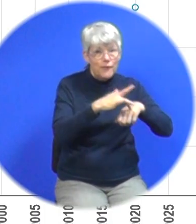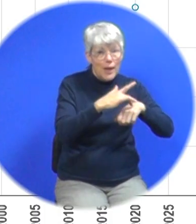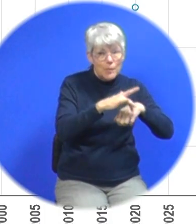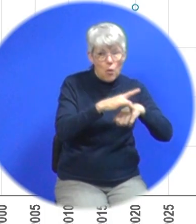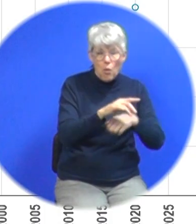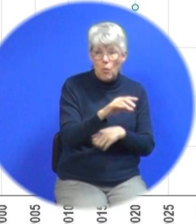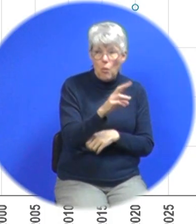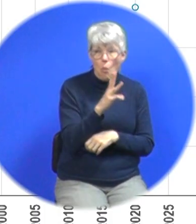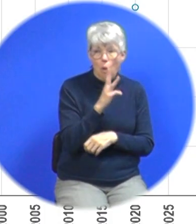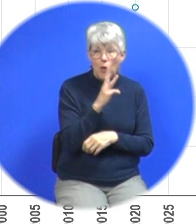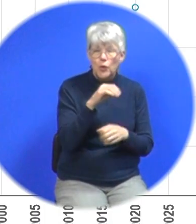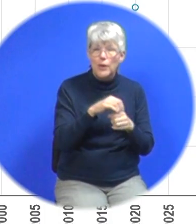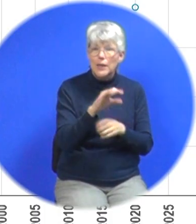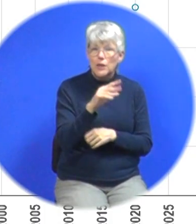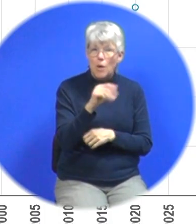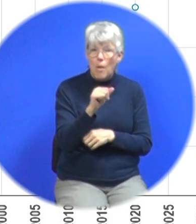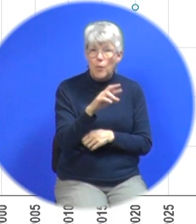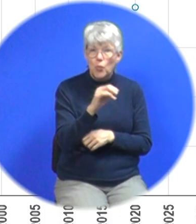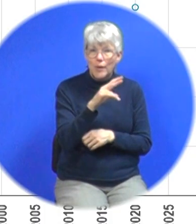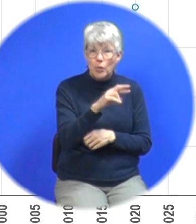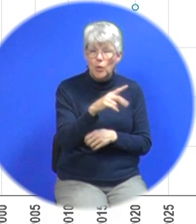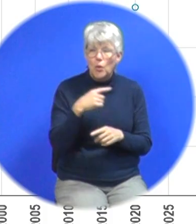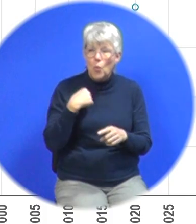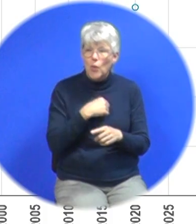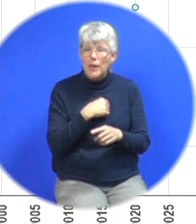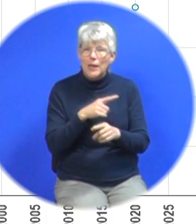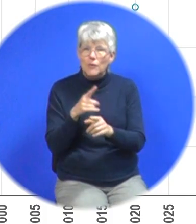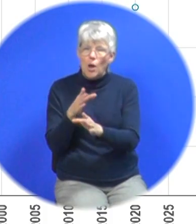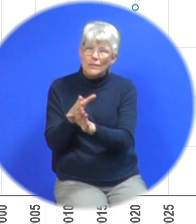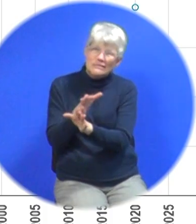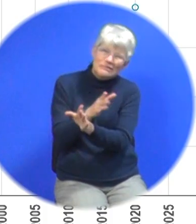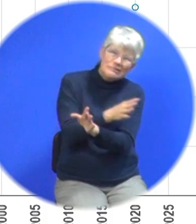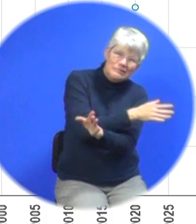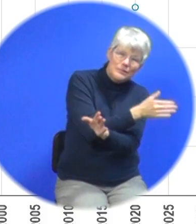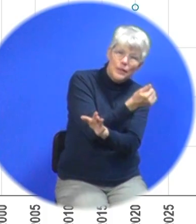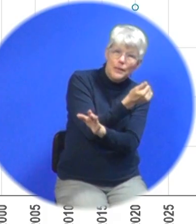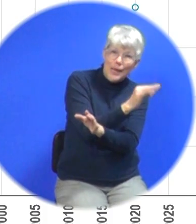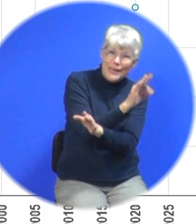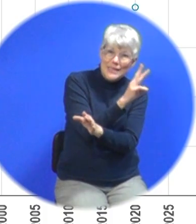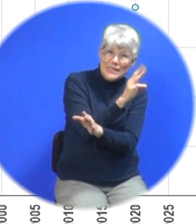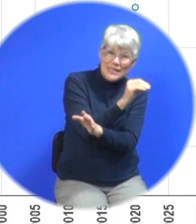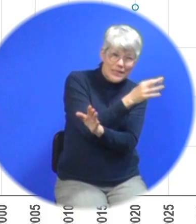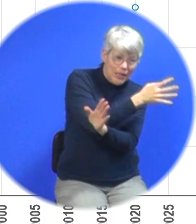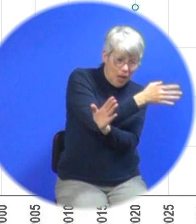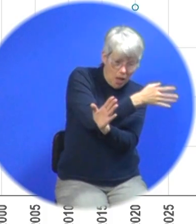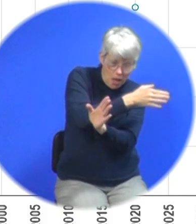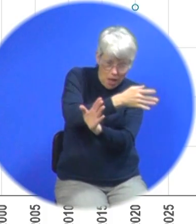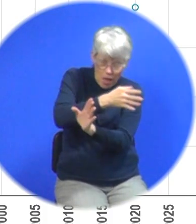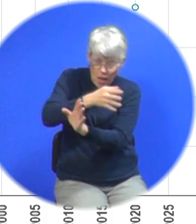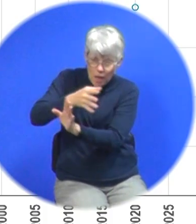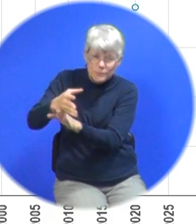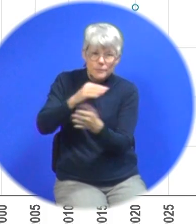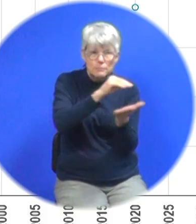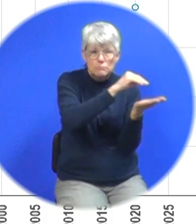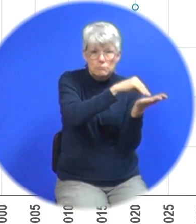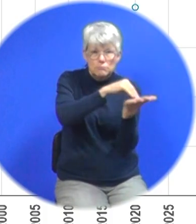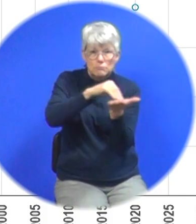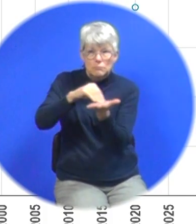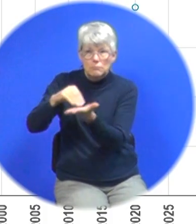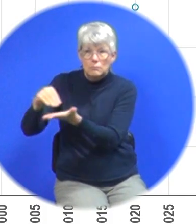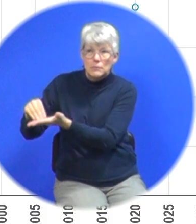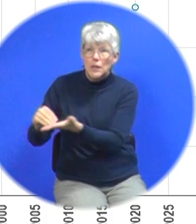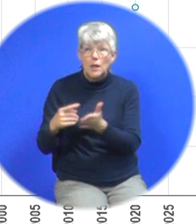we've mapped all the water flows going back to the 1960s and charted that, and it shows that